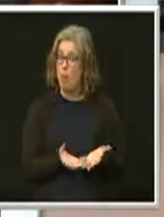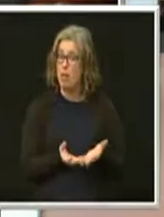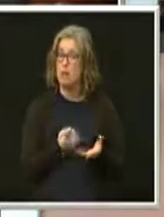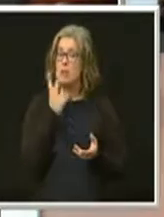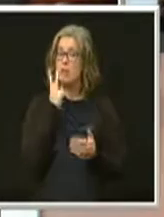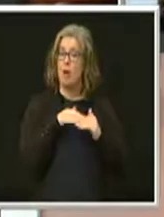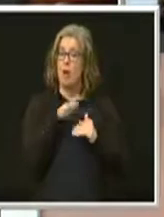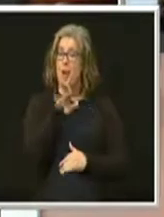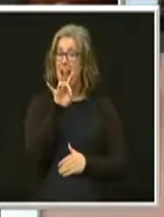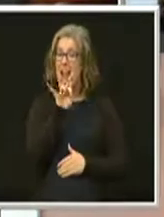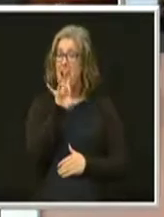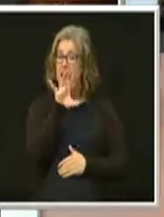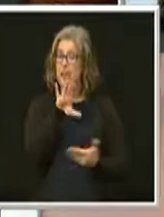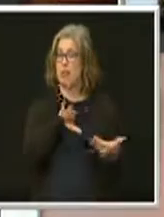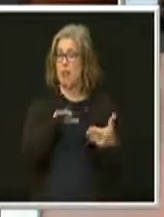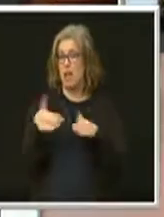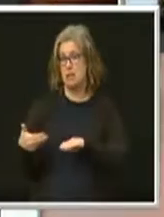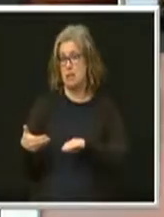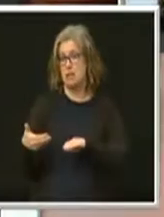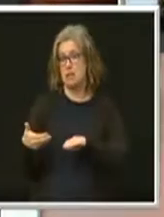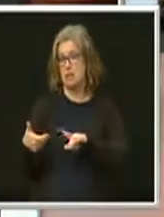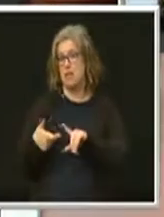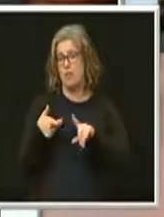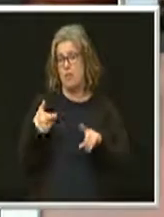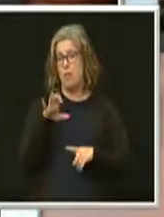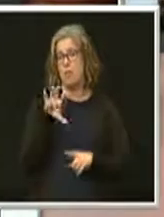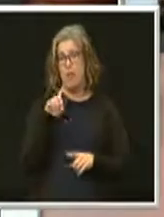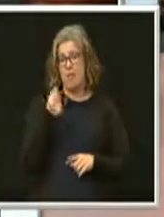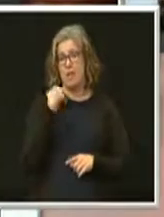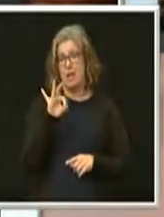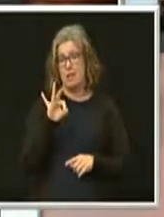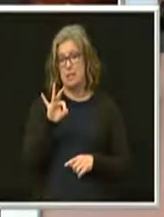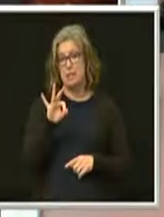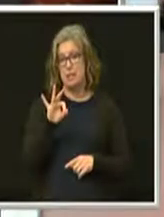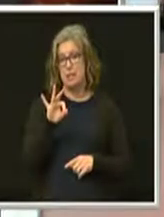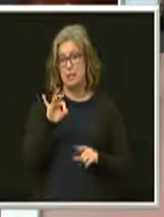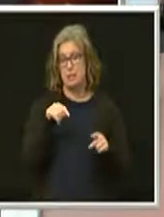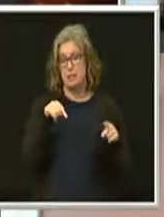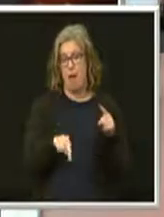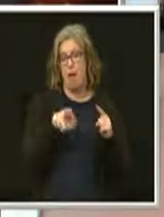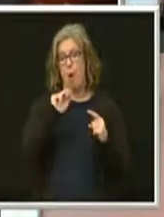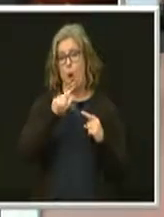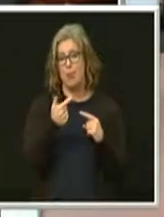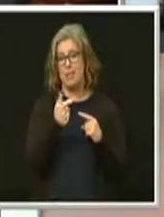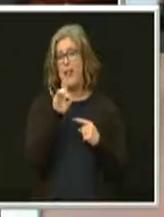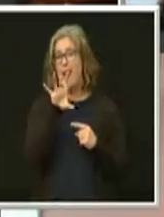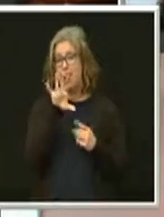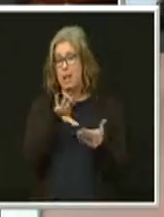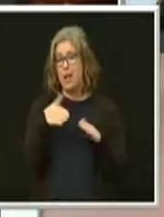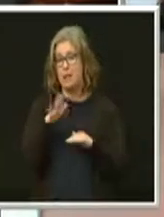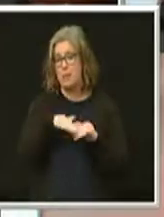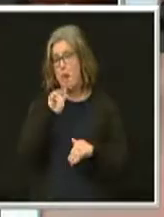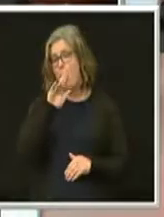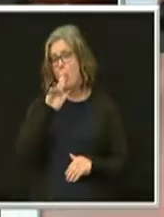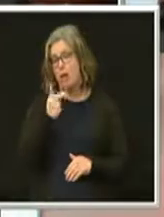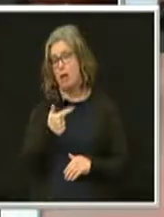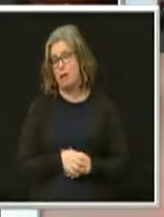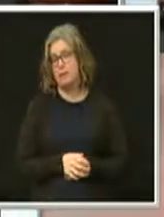see over 800 deaths from COVID-19 by August. 800 deaths by